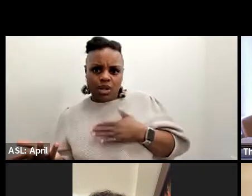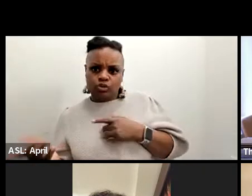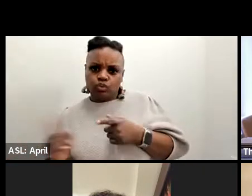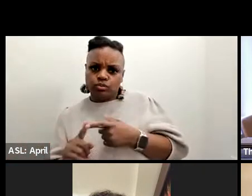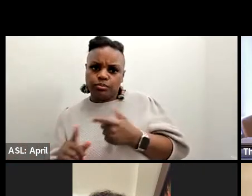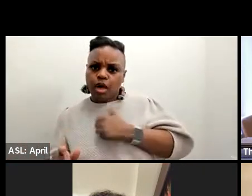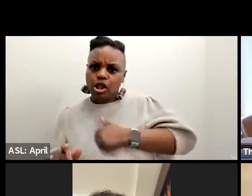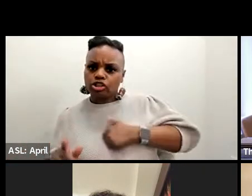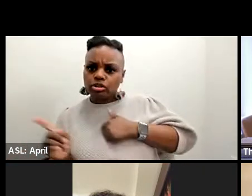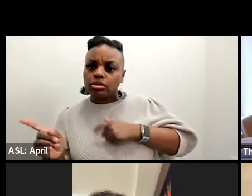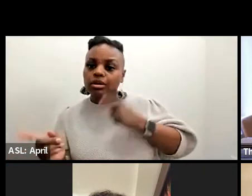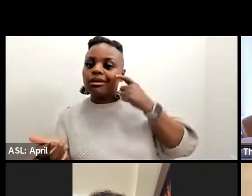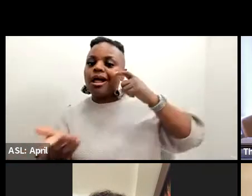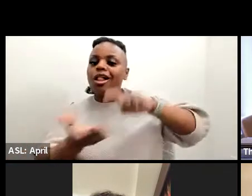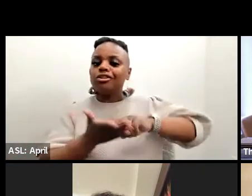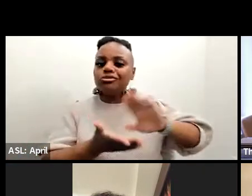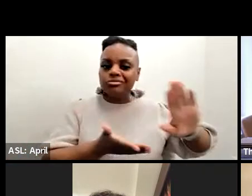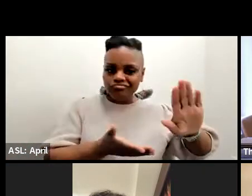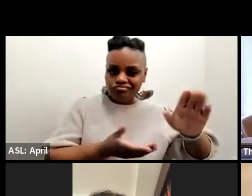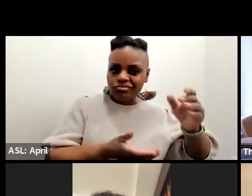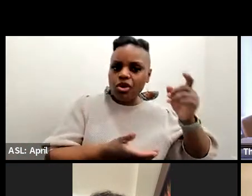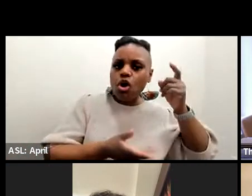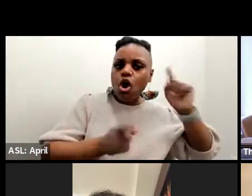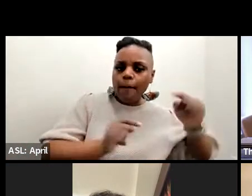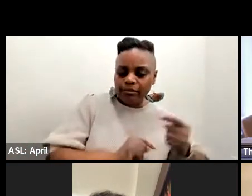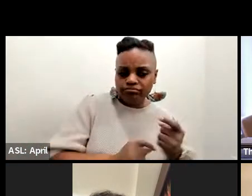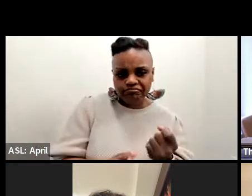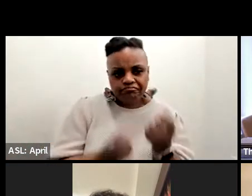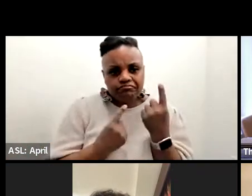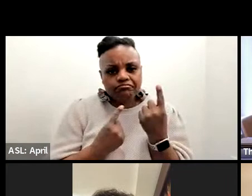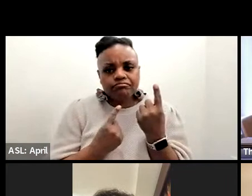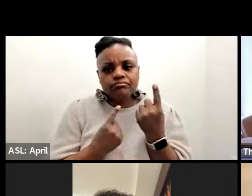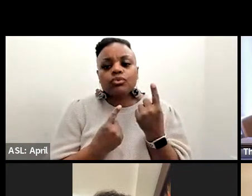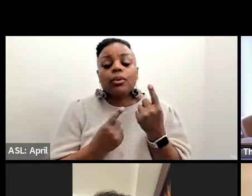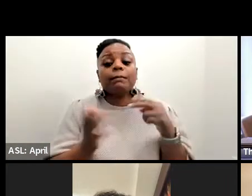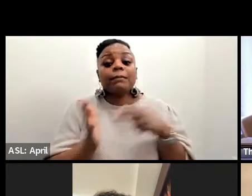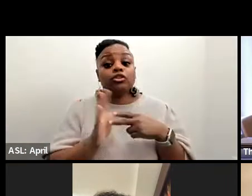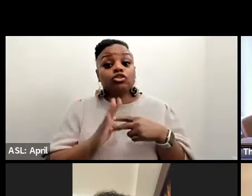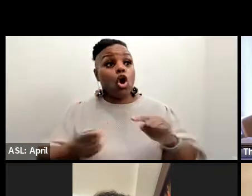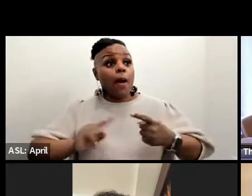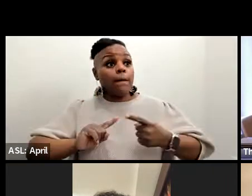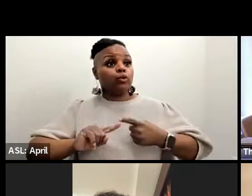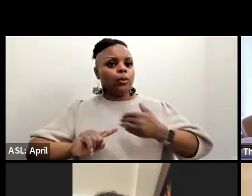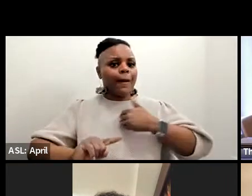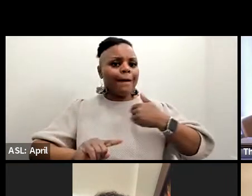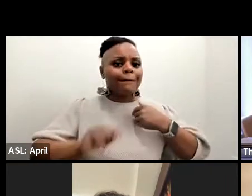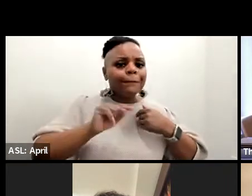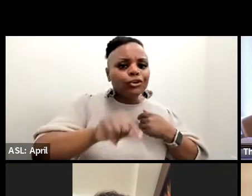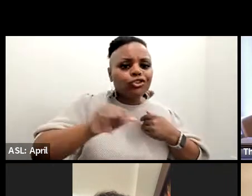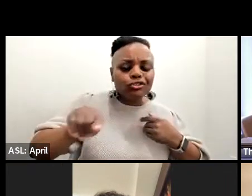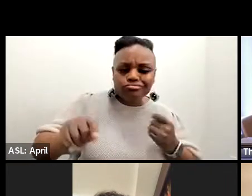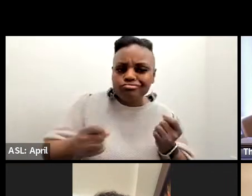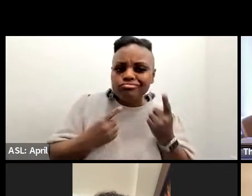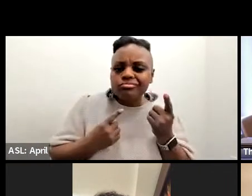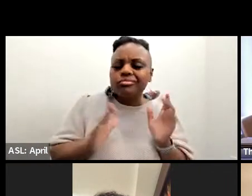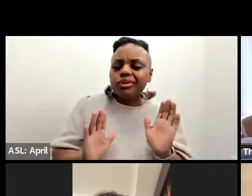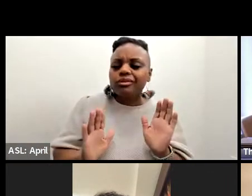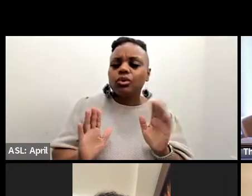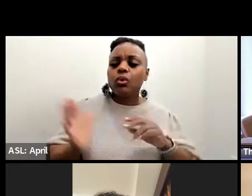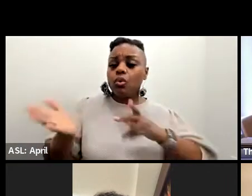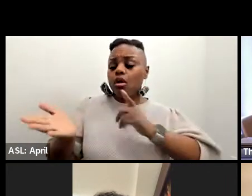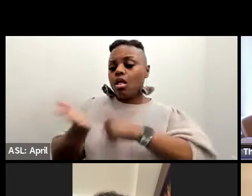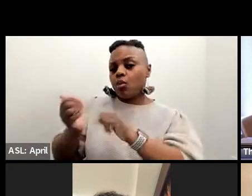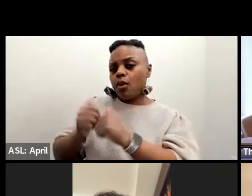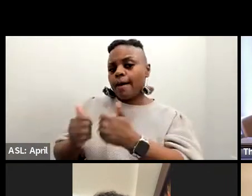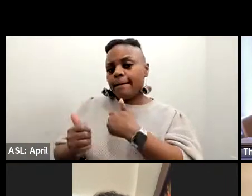to some of their own members themselves. A lot of the members we spoke with are as disenchanted by the repressive regime in Egypt as they